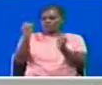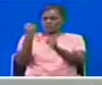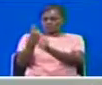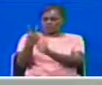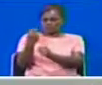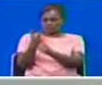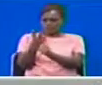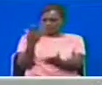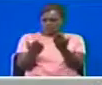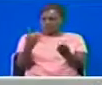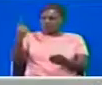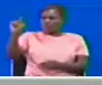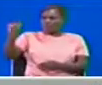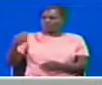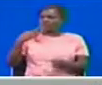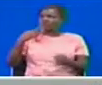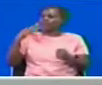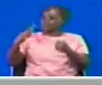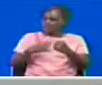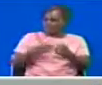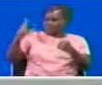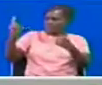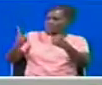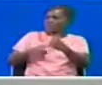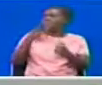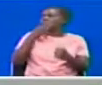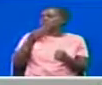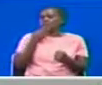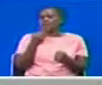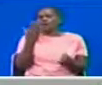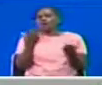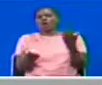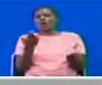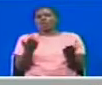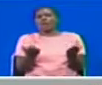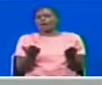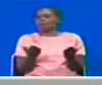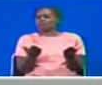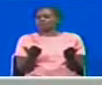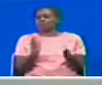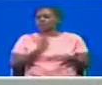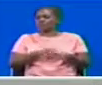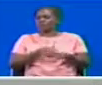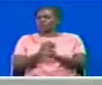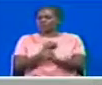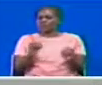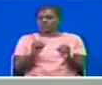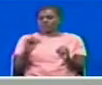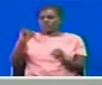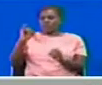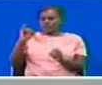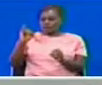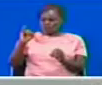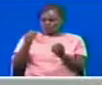This compares to about 1,806 men. So you can take a look at that number, it doesn't fare too well. So this is from independence up